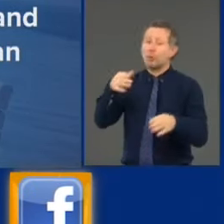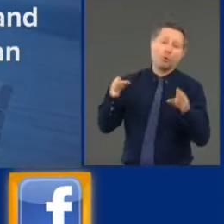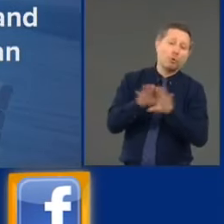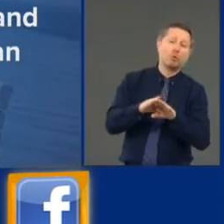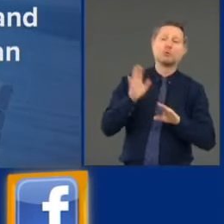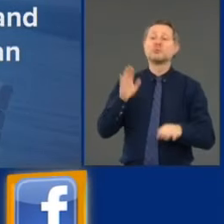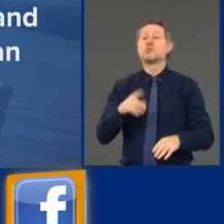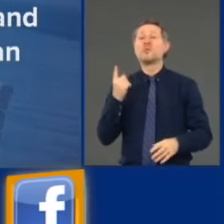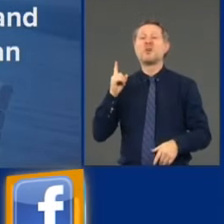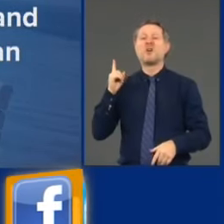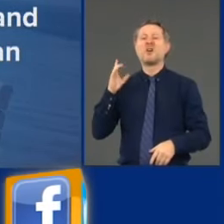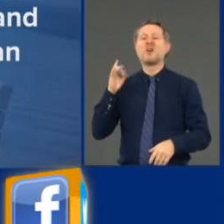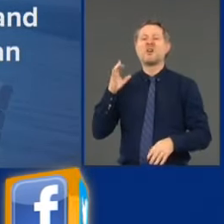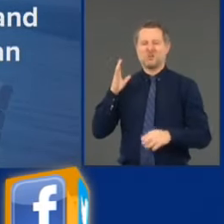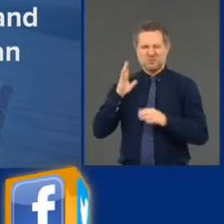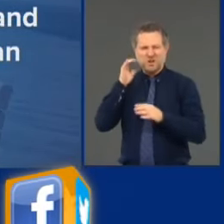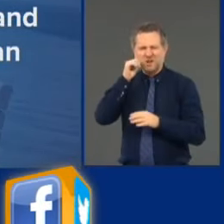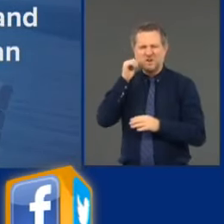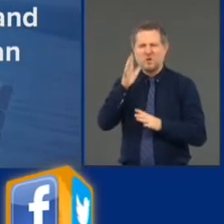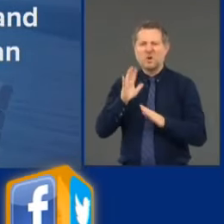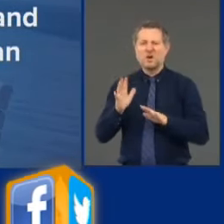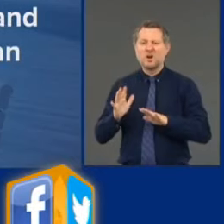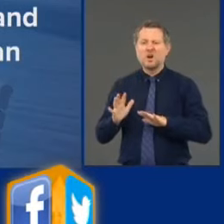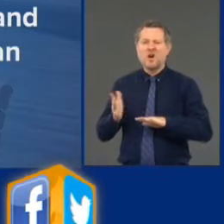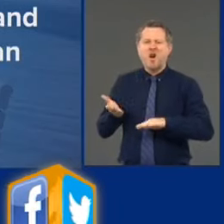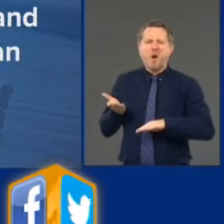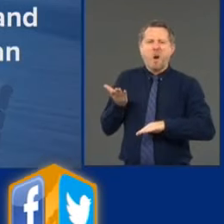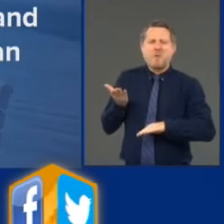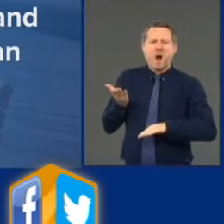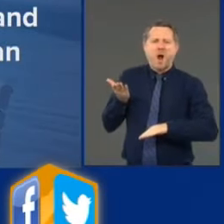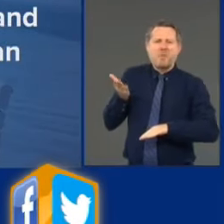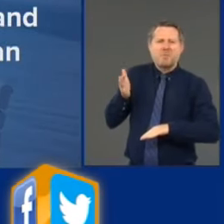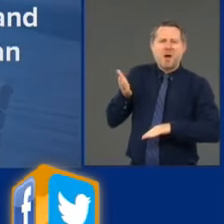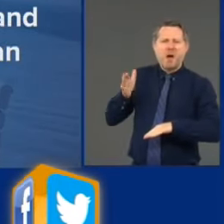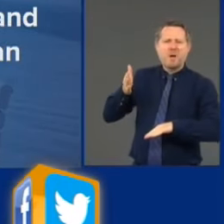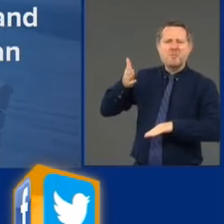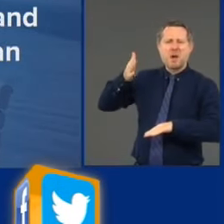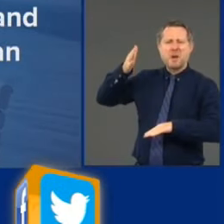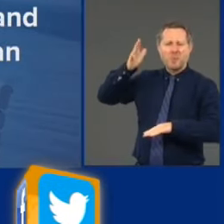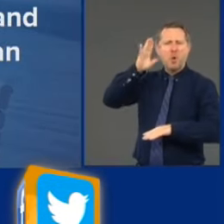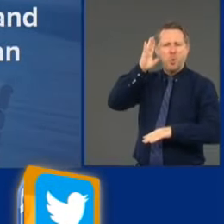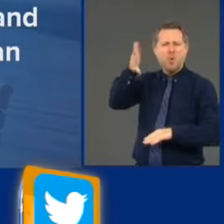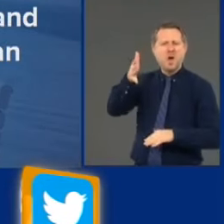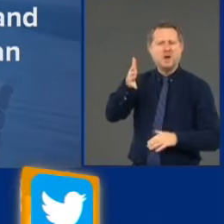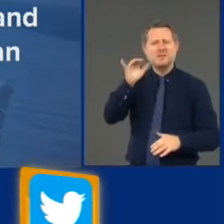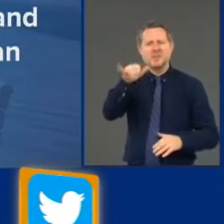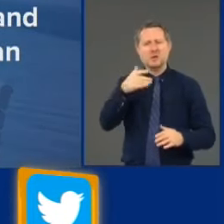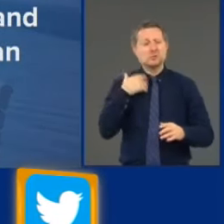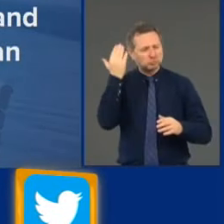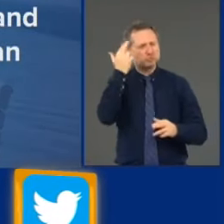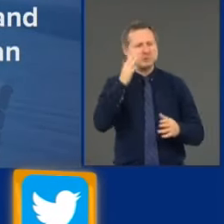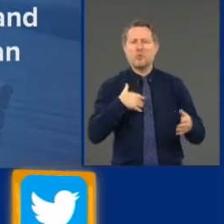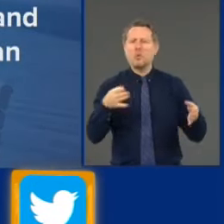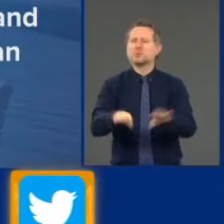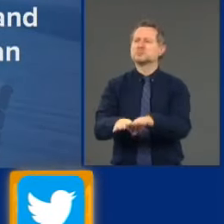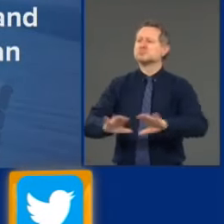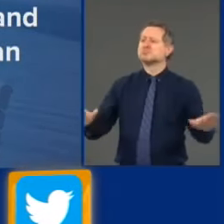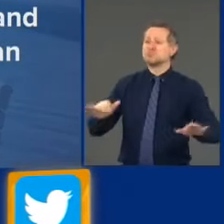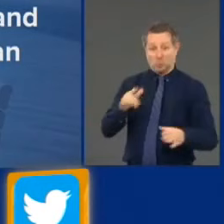day would have kept going up. That's why we did what we did. Did it work? You're darn right it